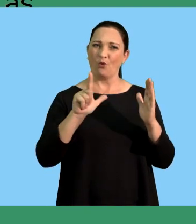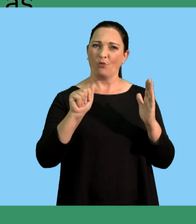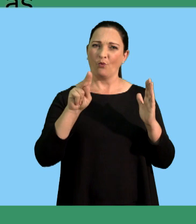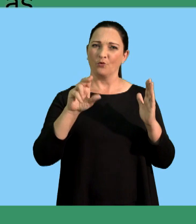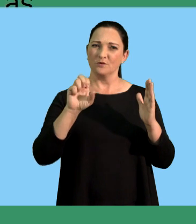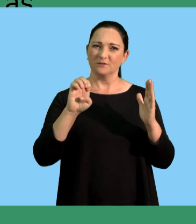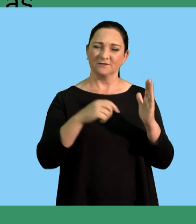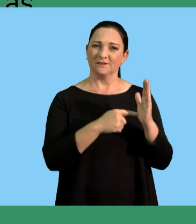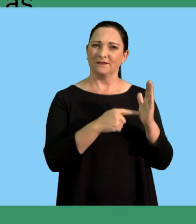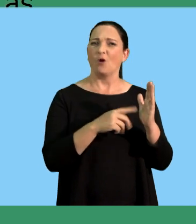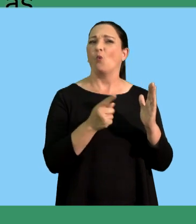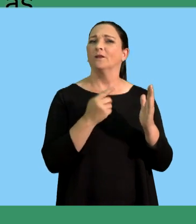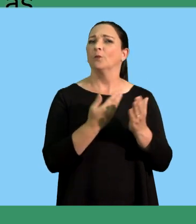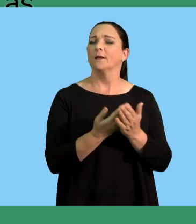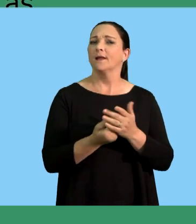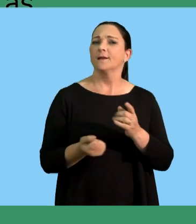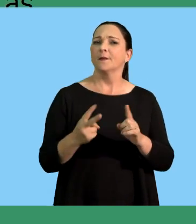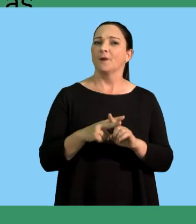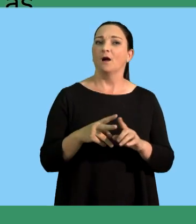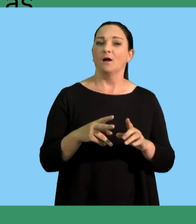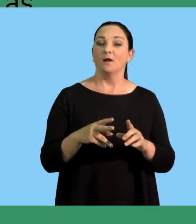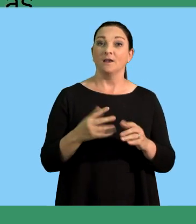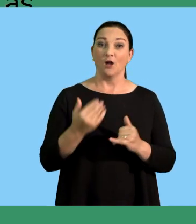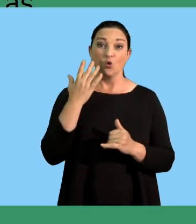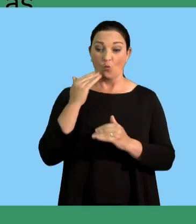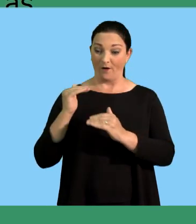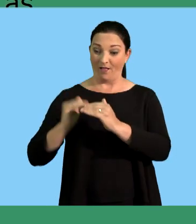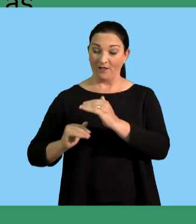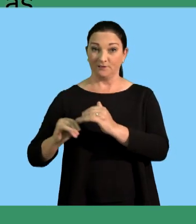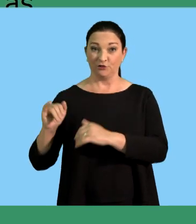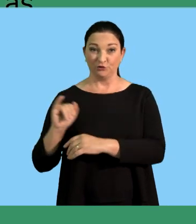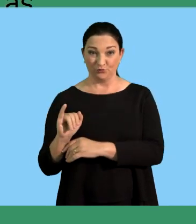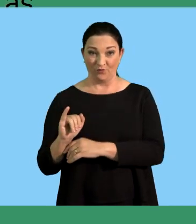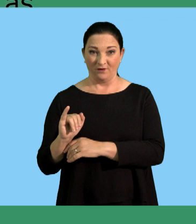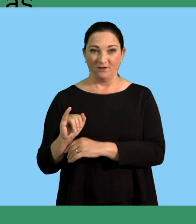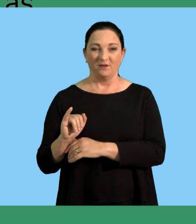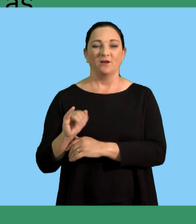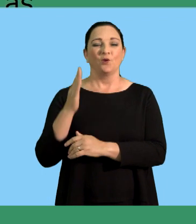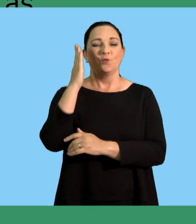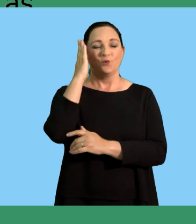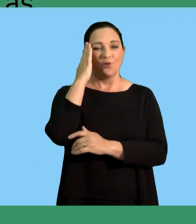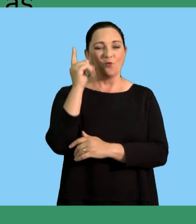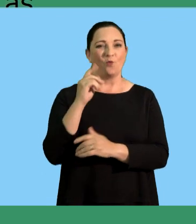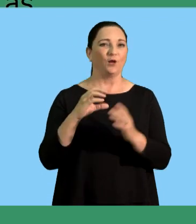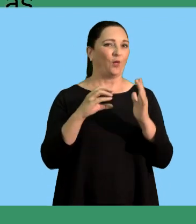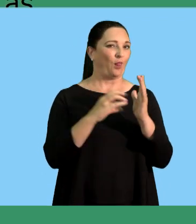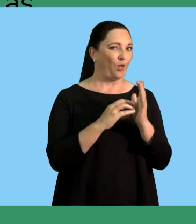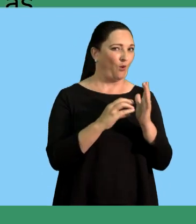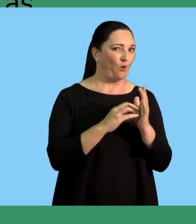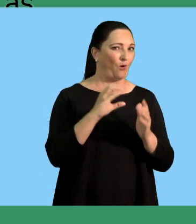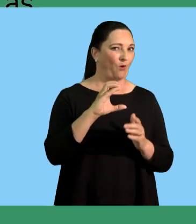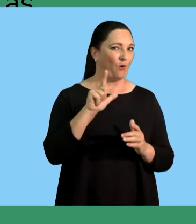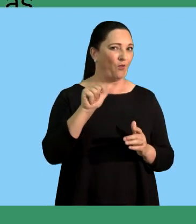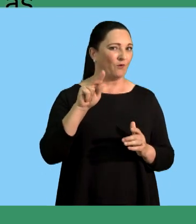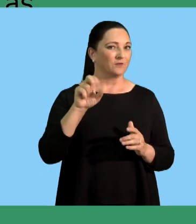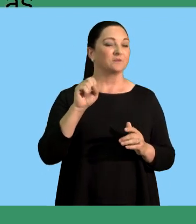applicable in this situation. In a situation whereby goods are underinsured, we know that a clause that has to be applicable is supposed to